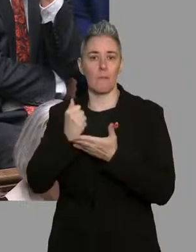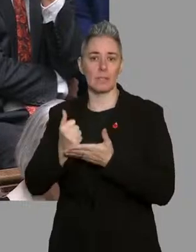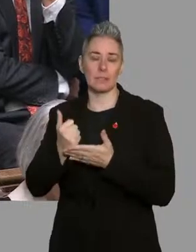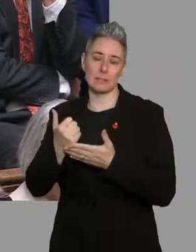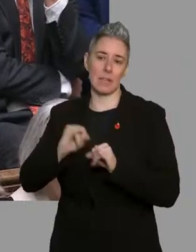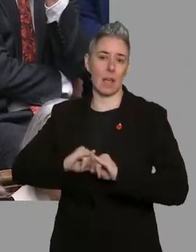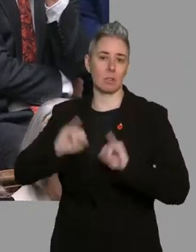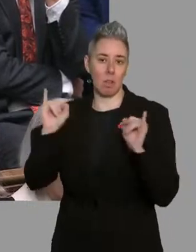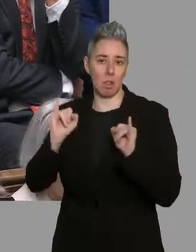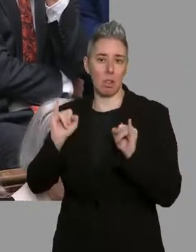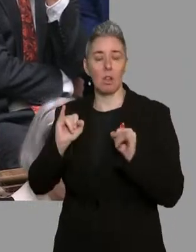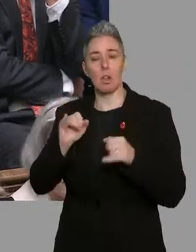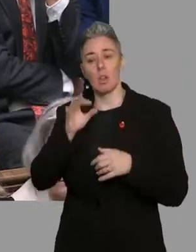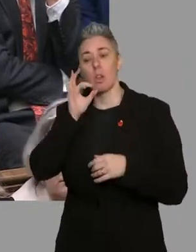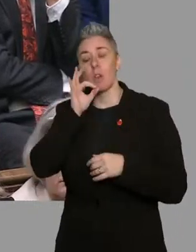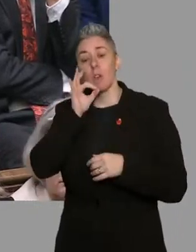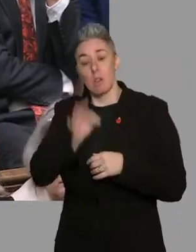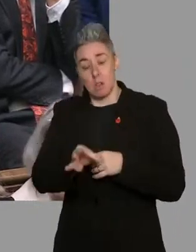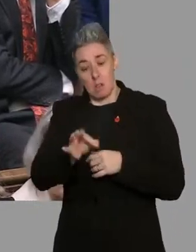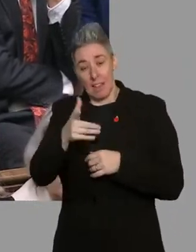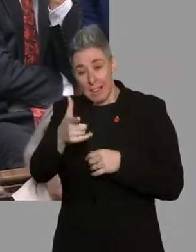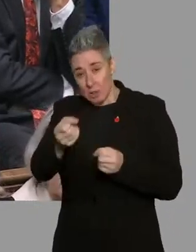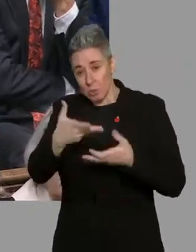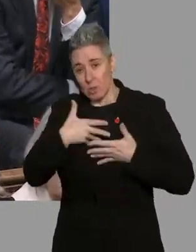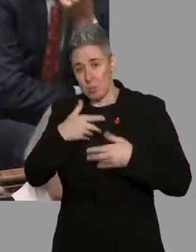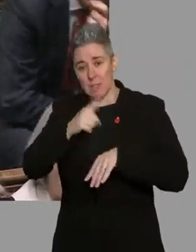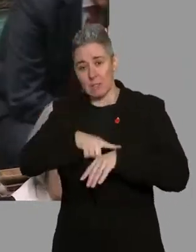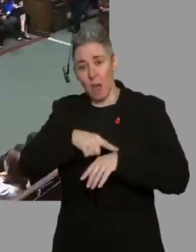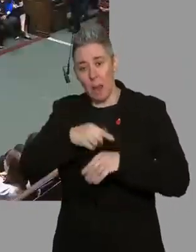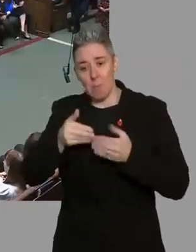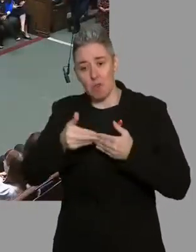waiting over a decade might finally be compensated?